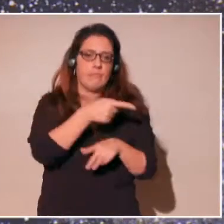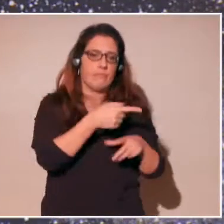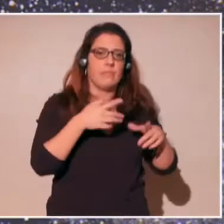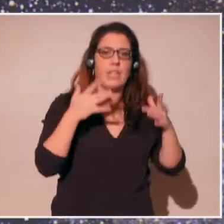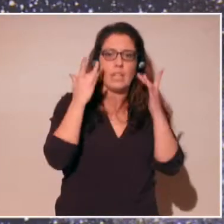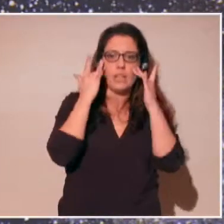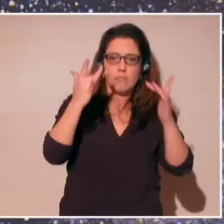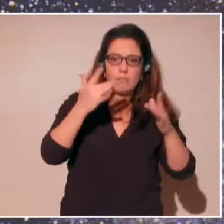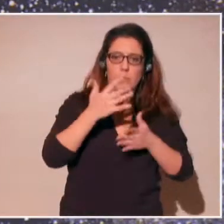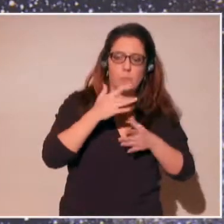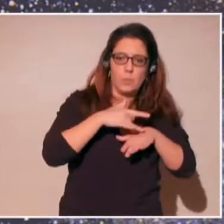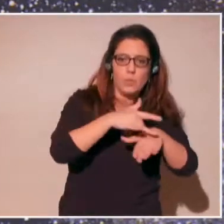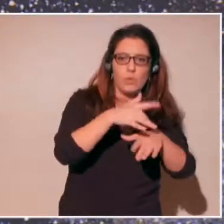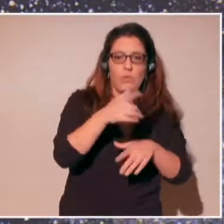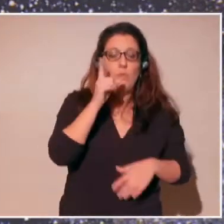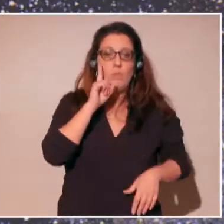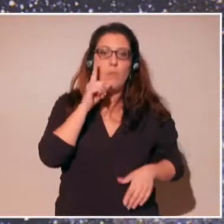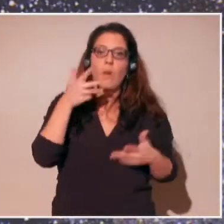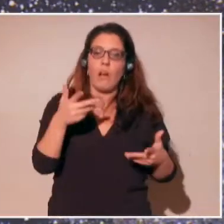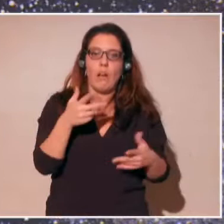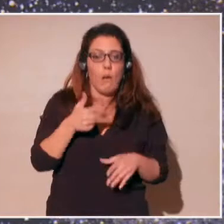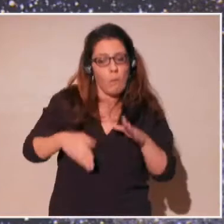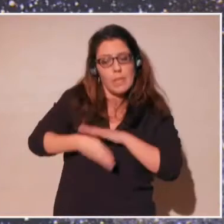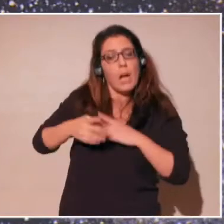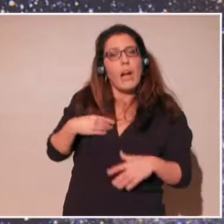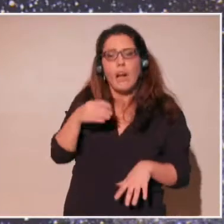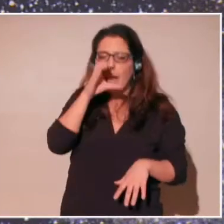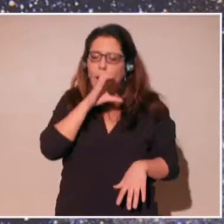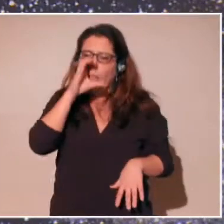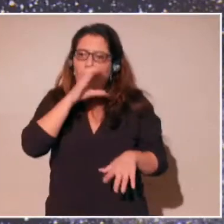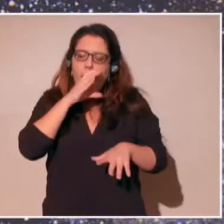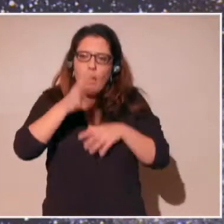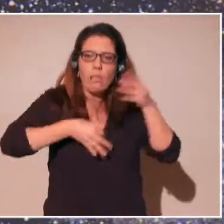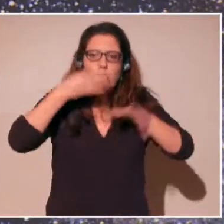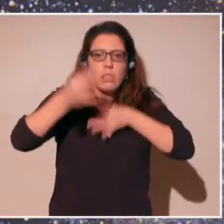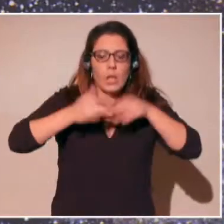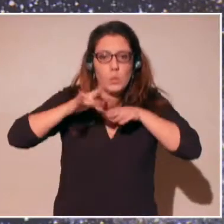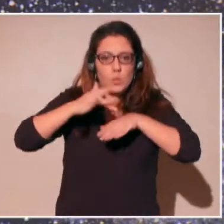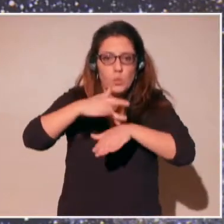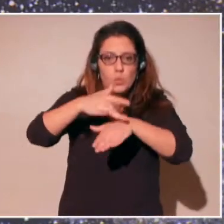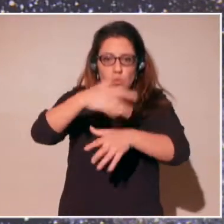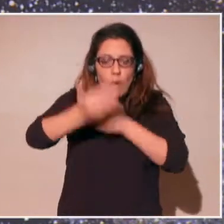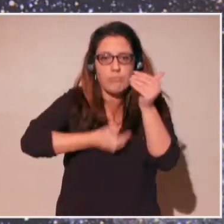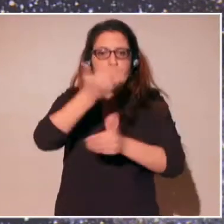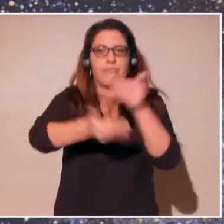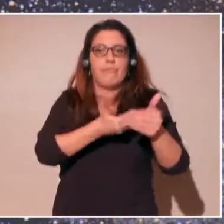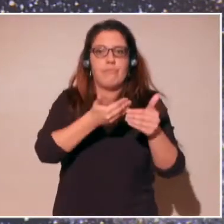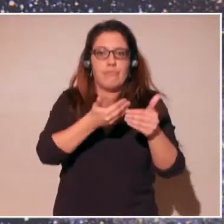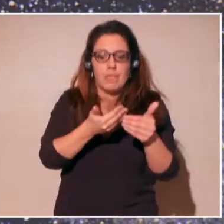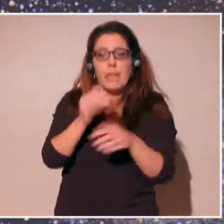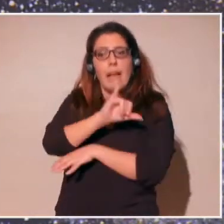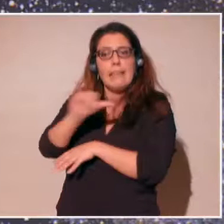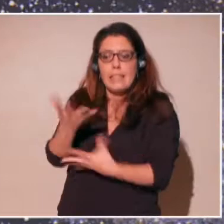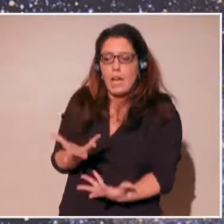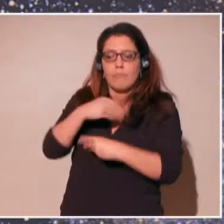sovereignty, and experimentation. First of all, well, together, because we're curious and we all have to experiment. If we